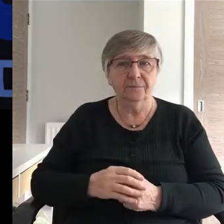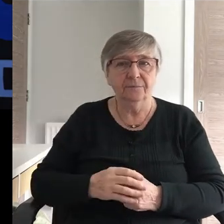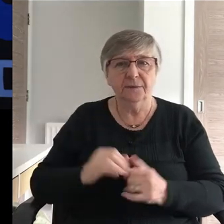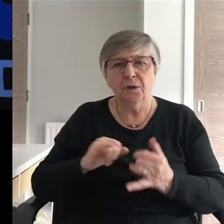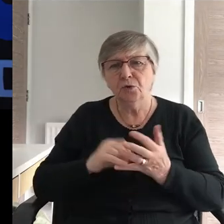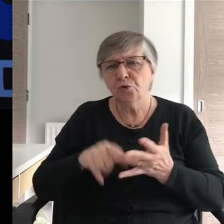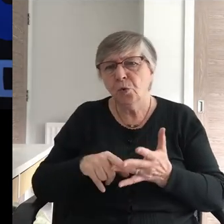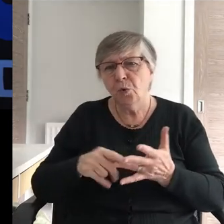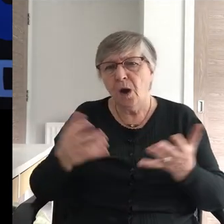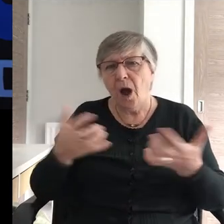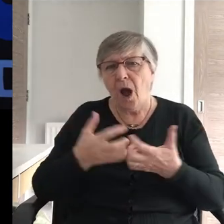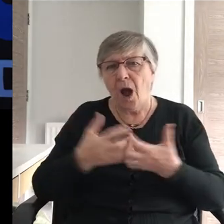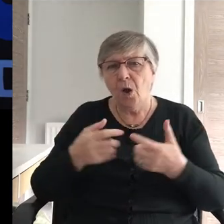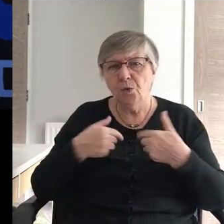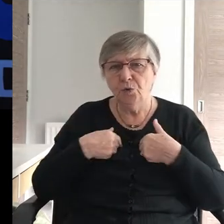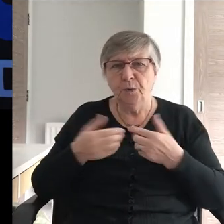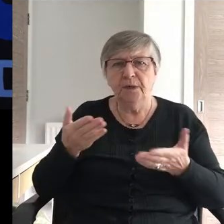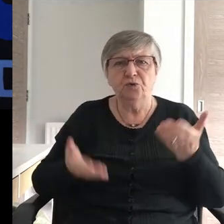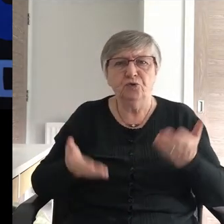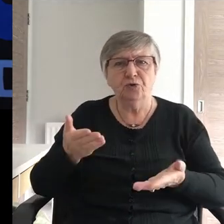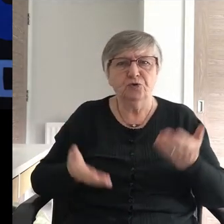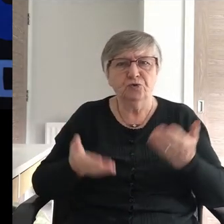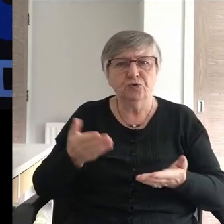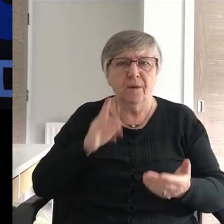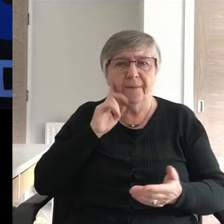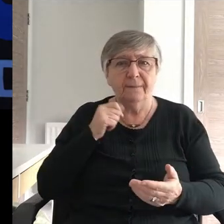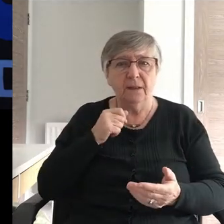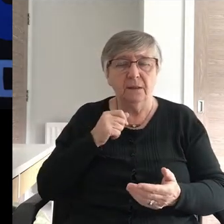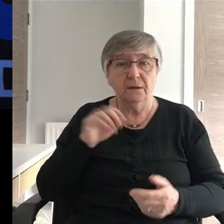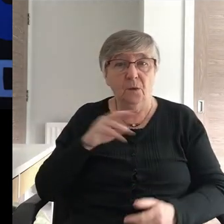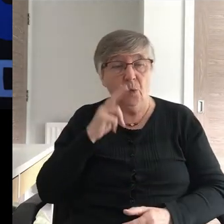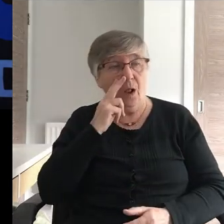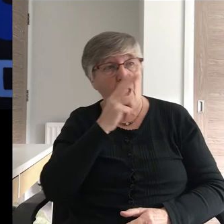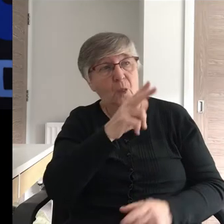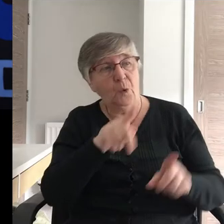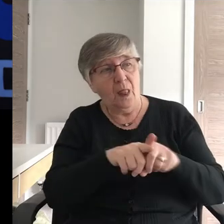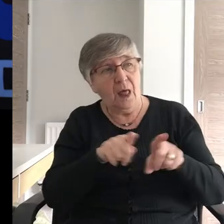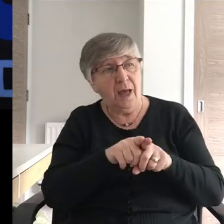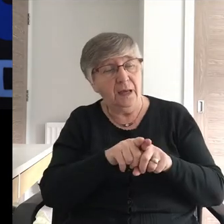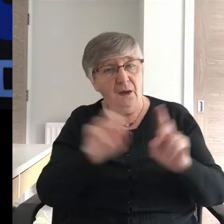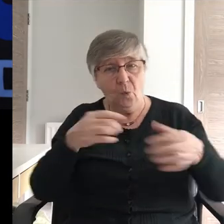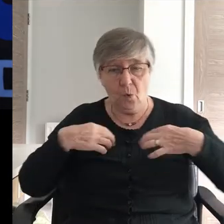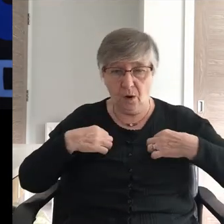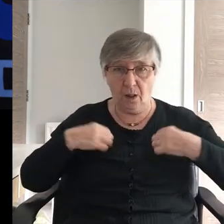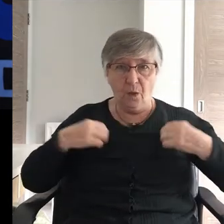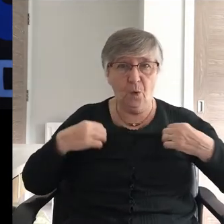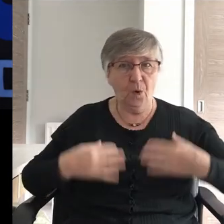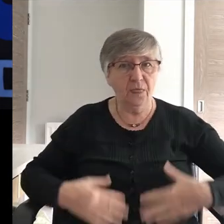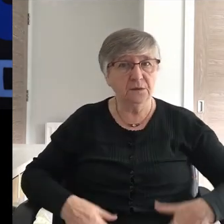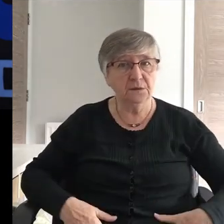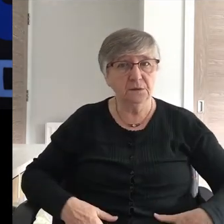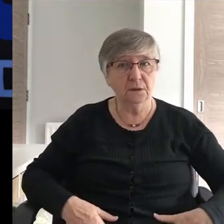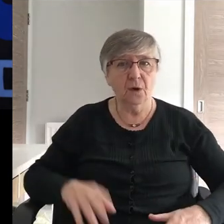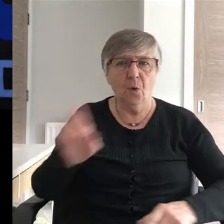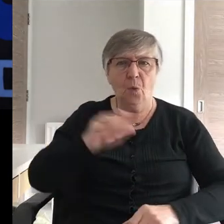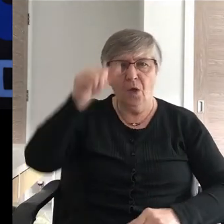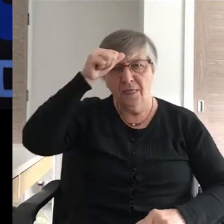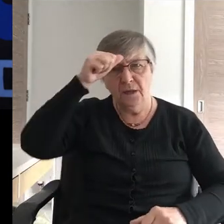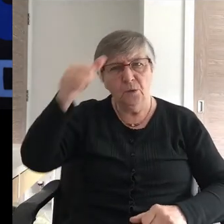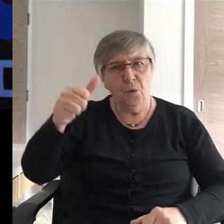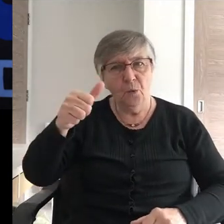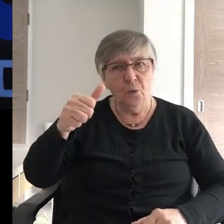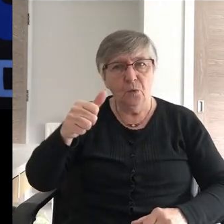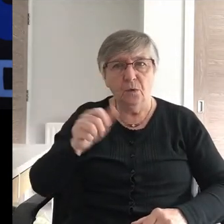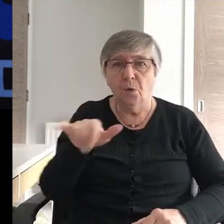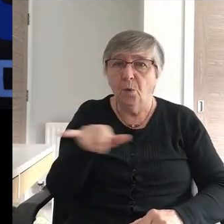So, how do we judge people? By their appearance? By what they wear? Their knowledge?